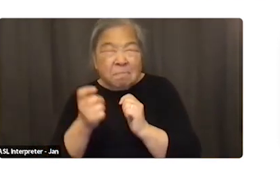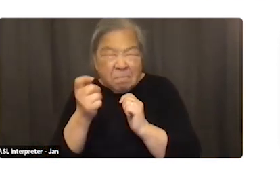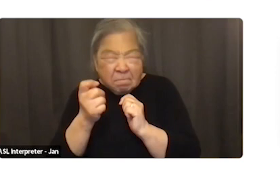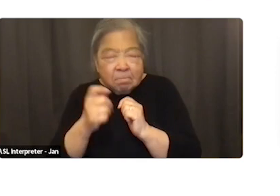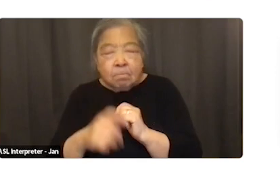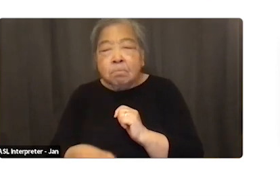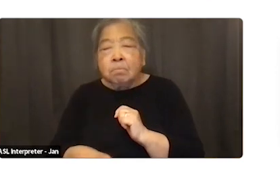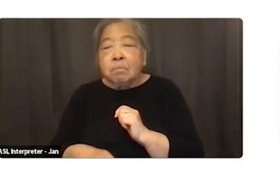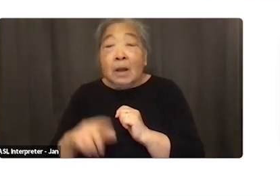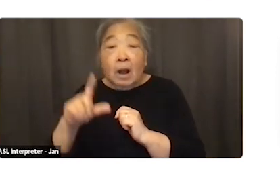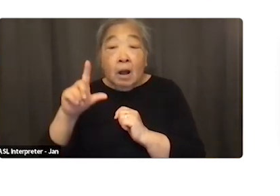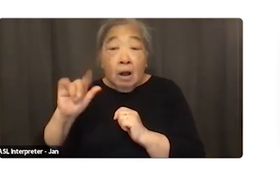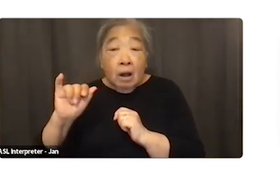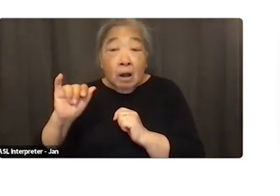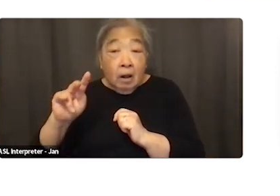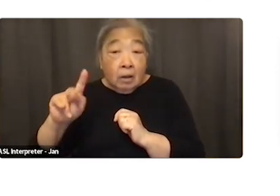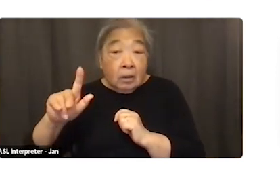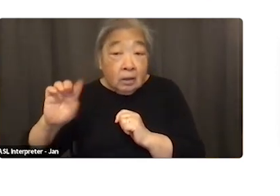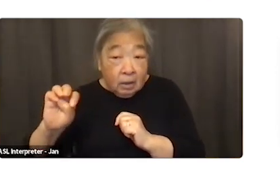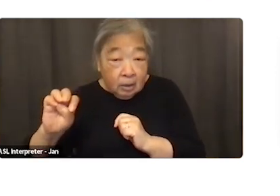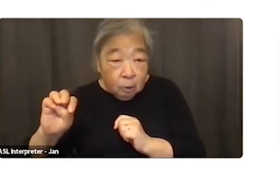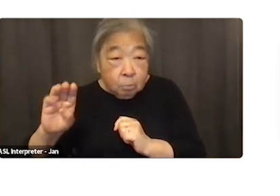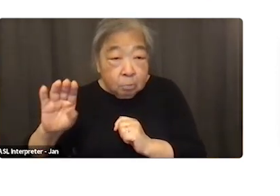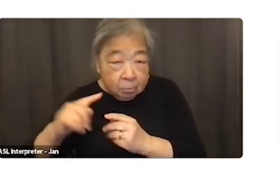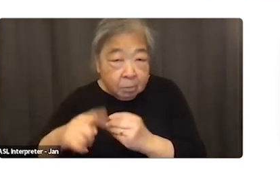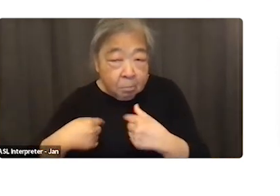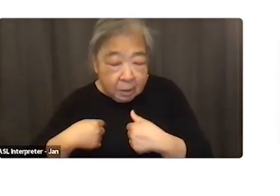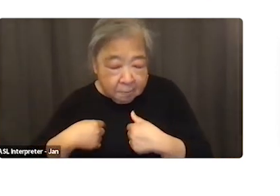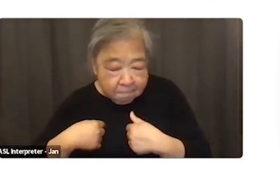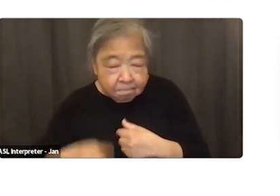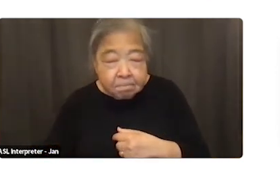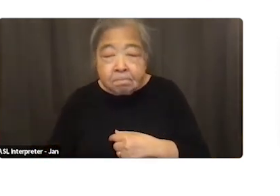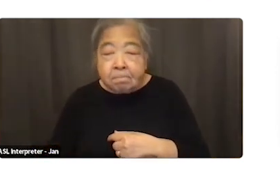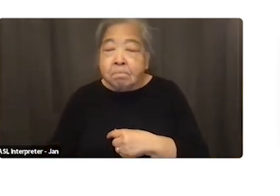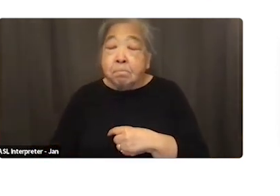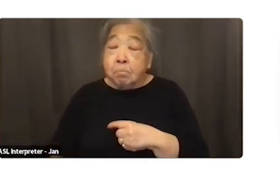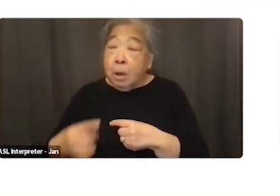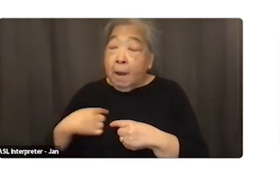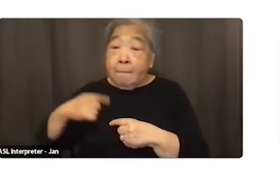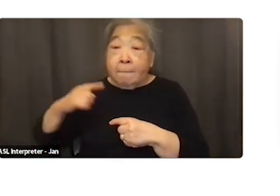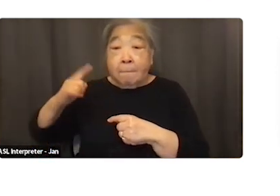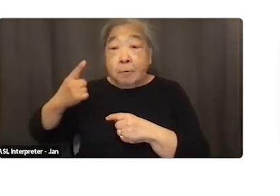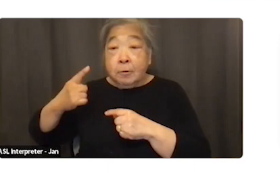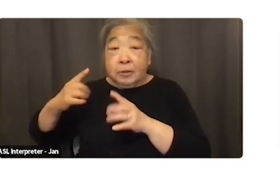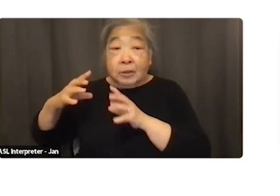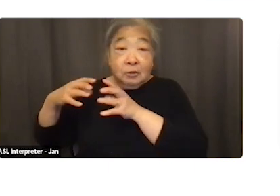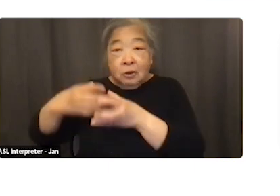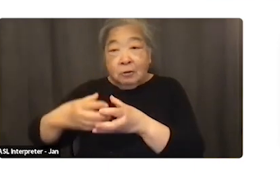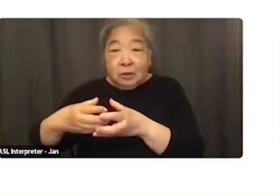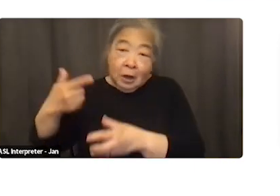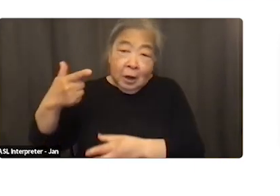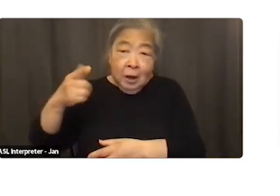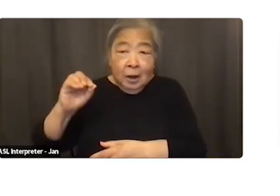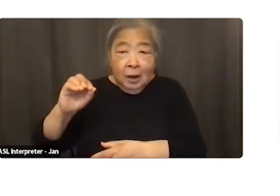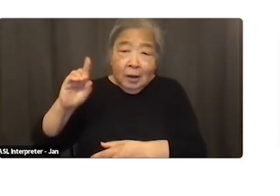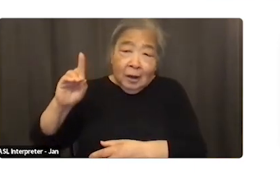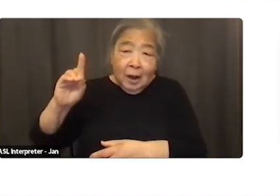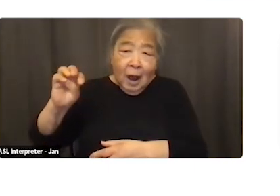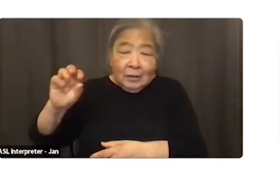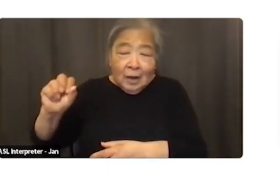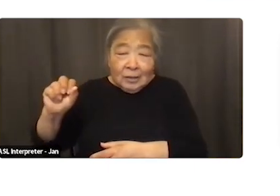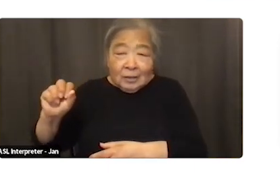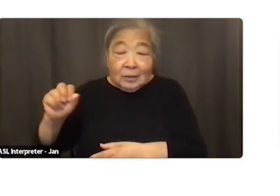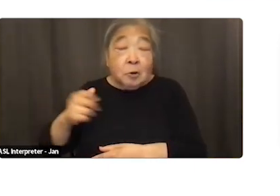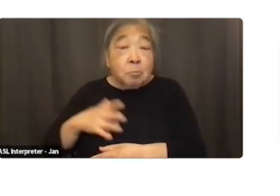about me. I am a first generation goddess. Both